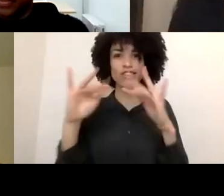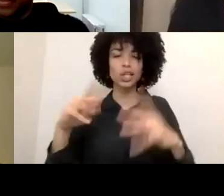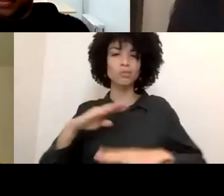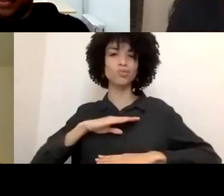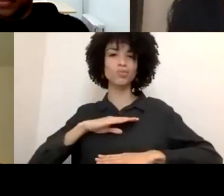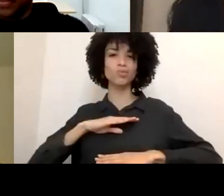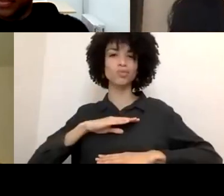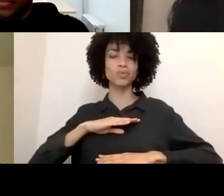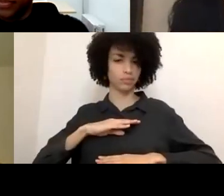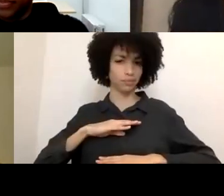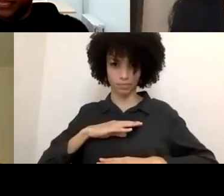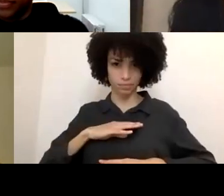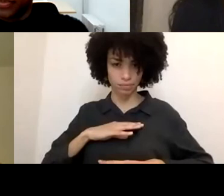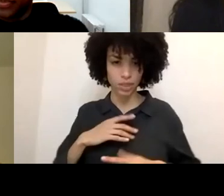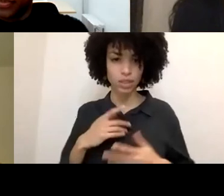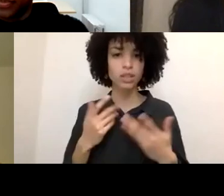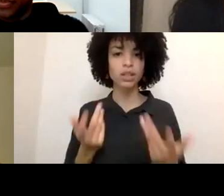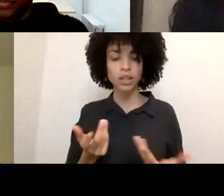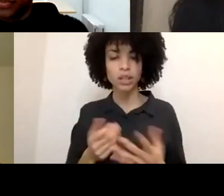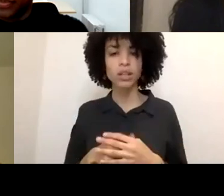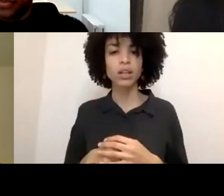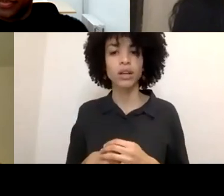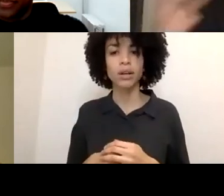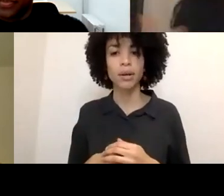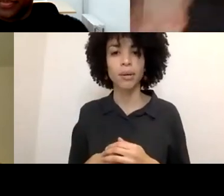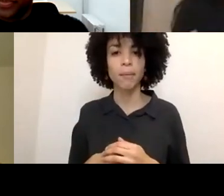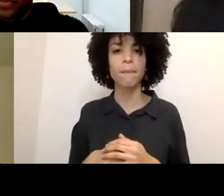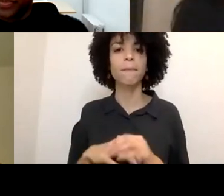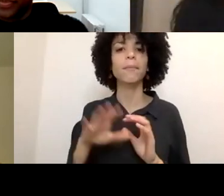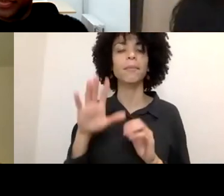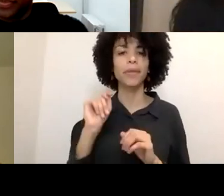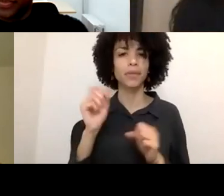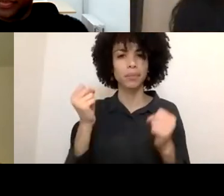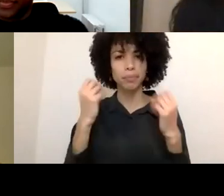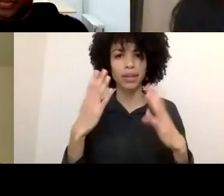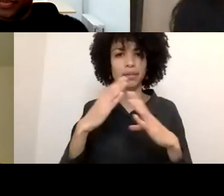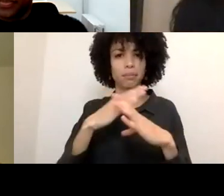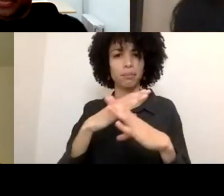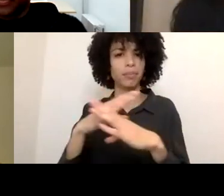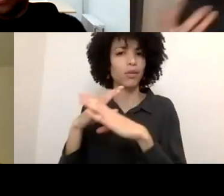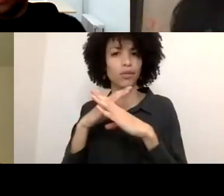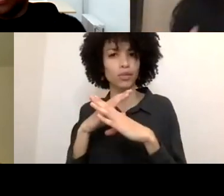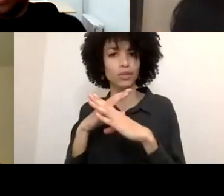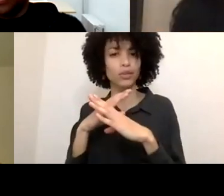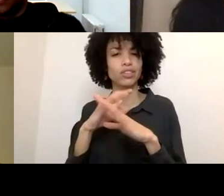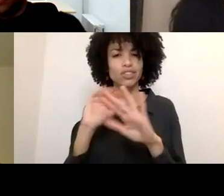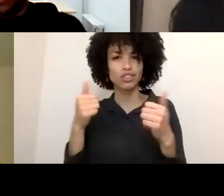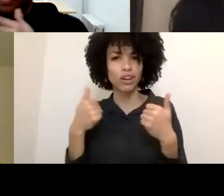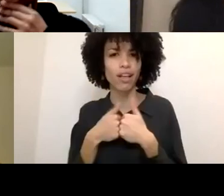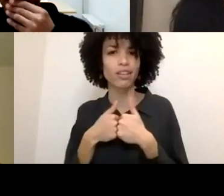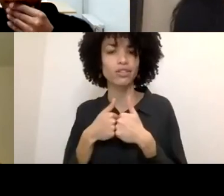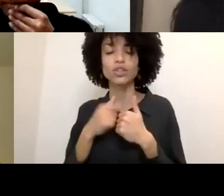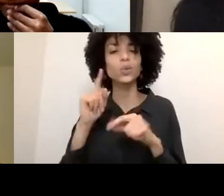system, right? And yet we understand that there are a lot of barriers and challenges beyond just getting to a place of greater